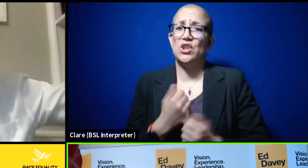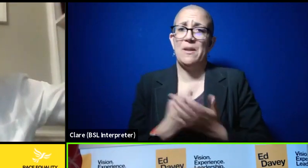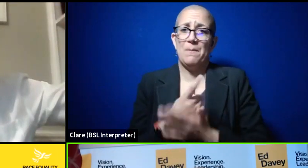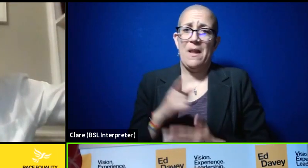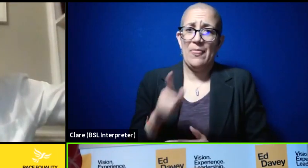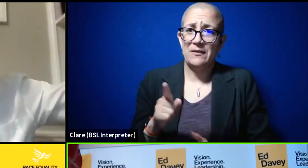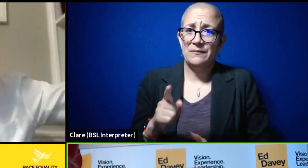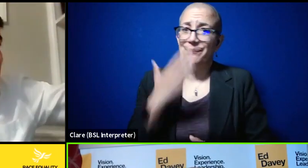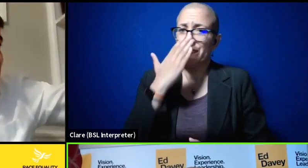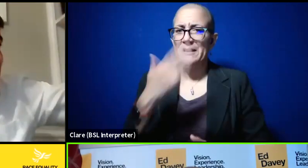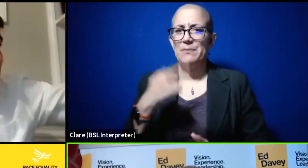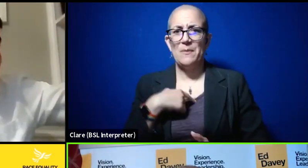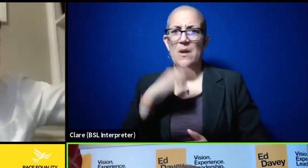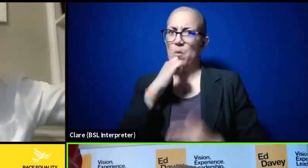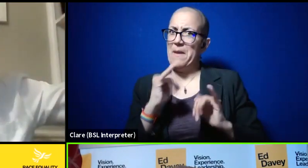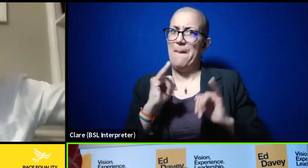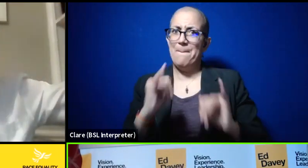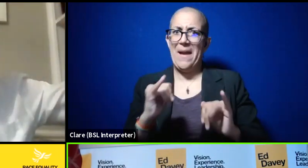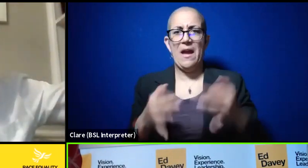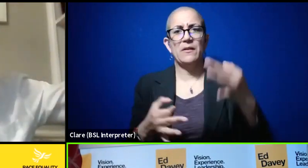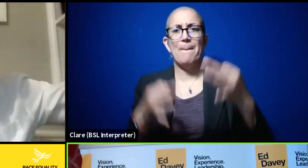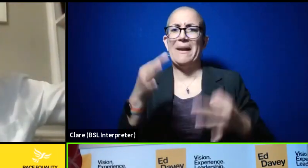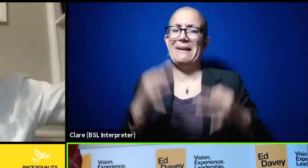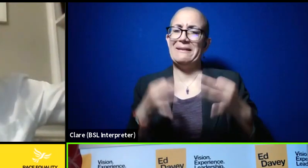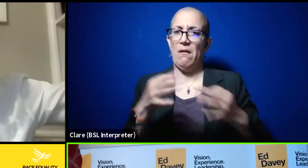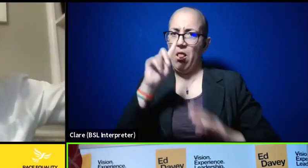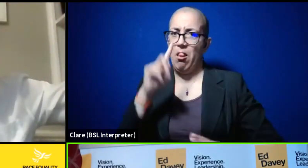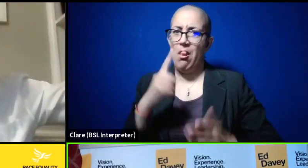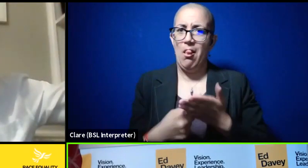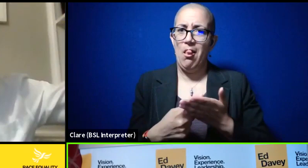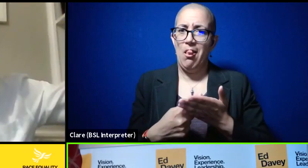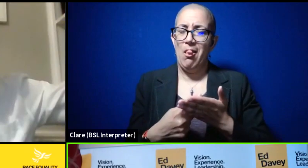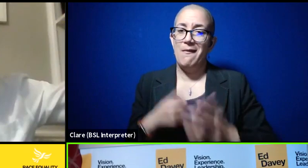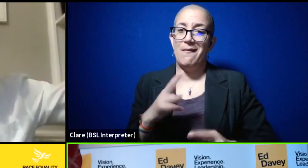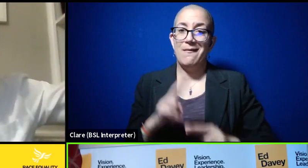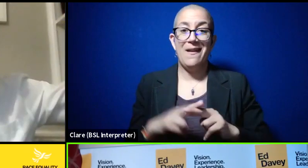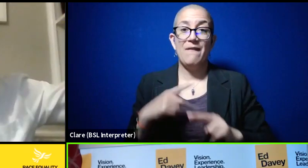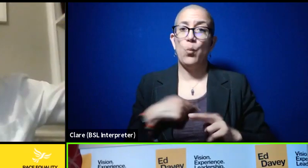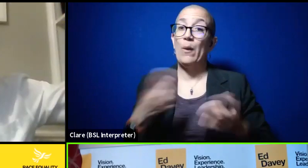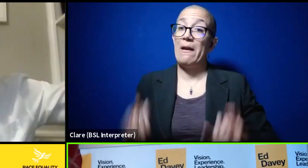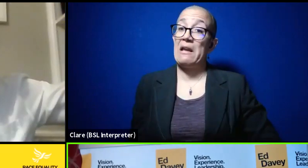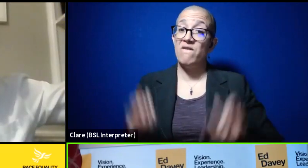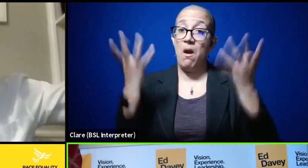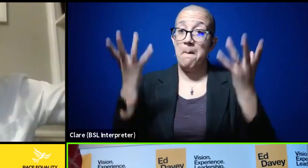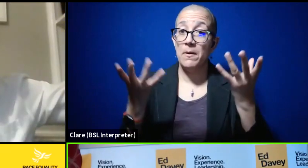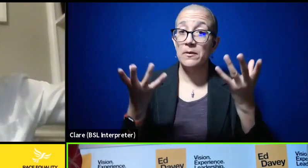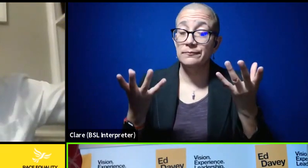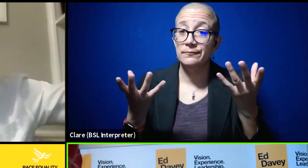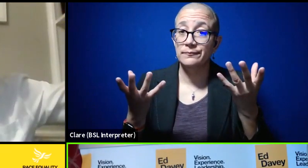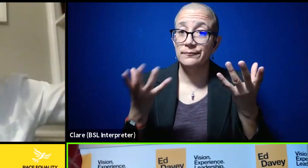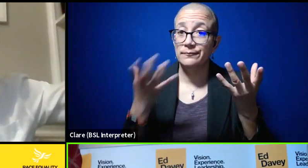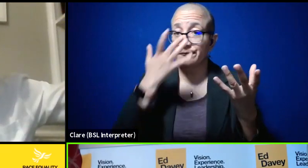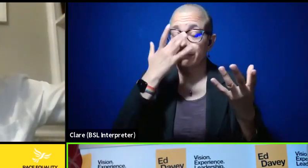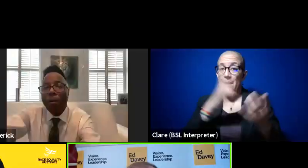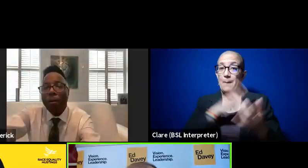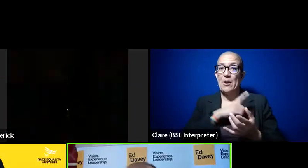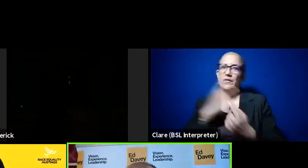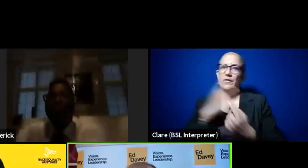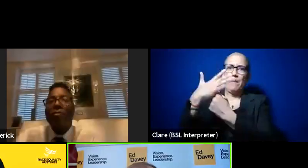me that it would have been a very bad political coup if we had sort of given up because of the